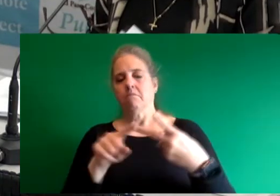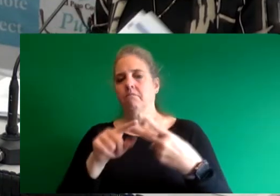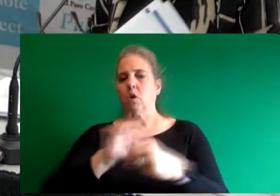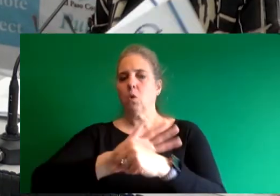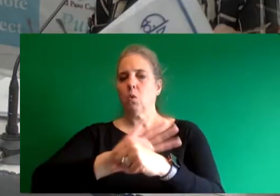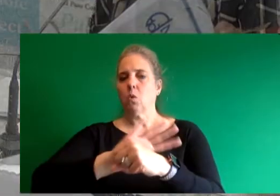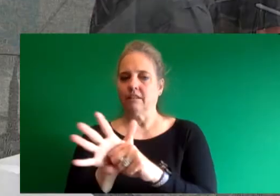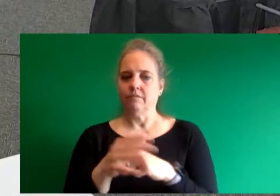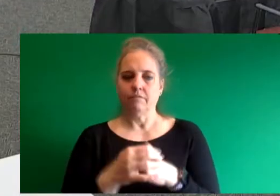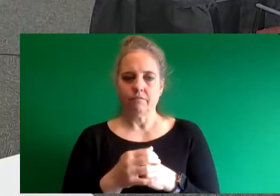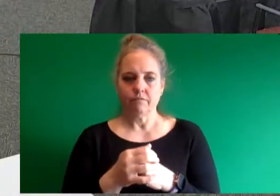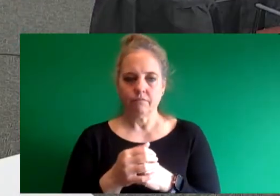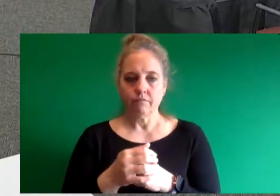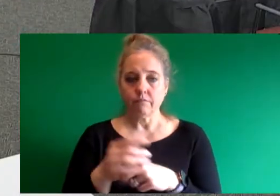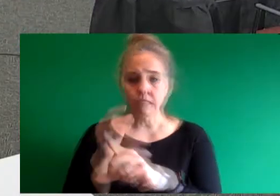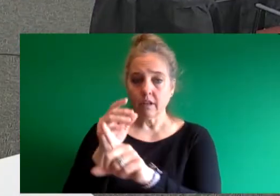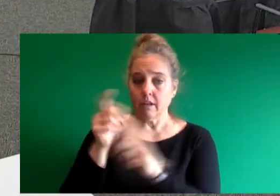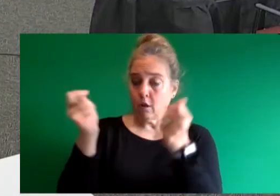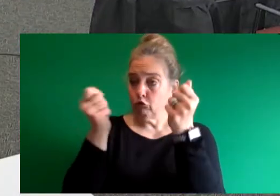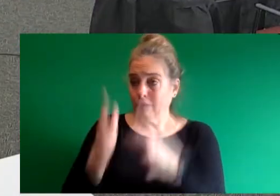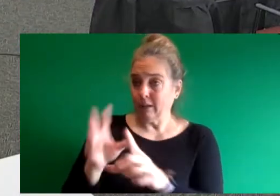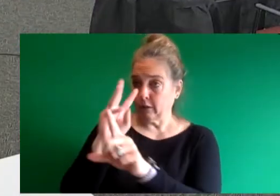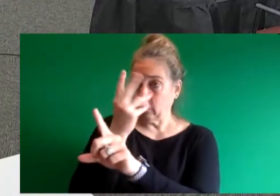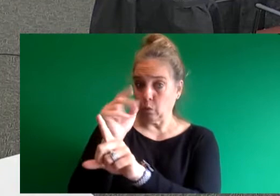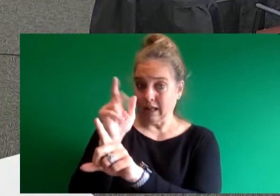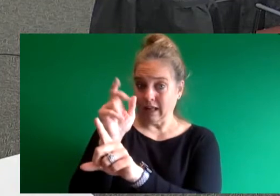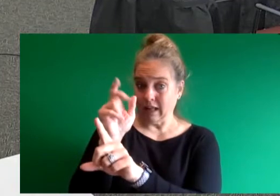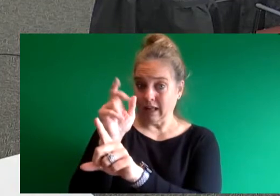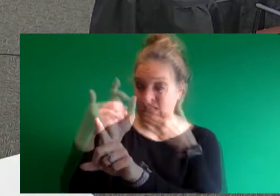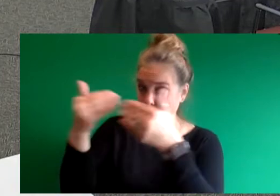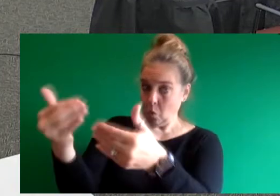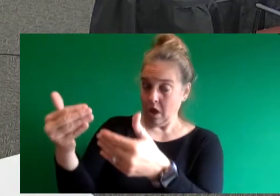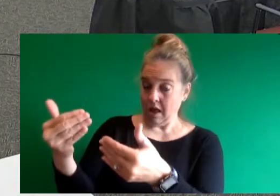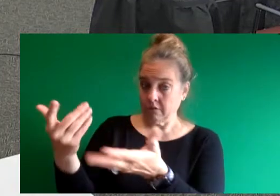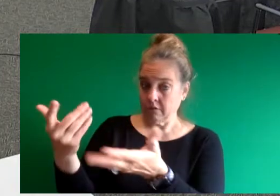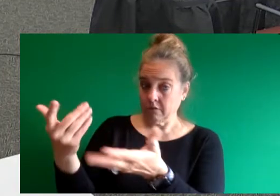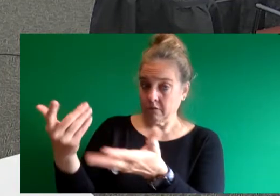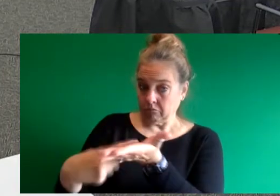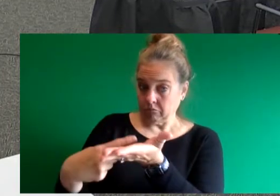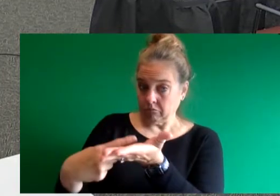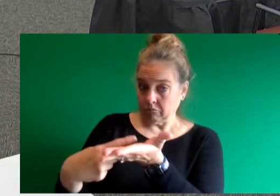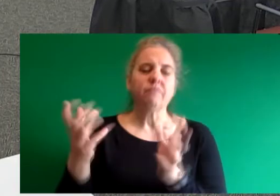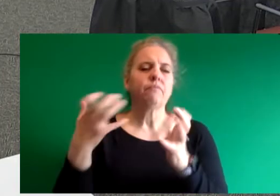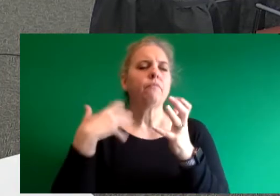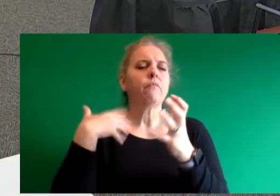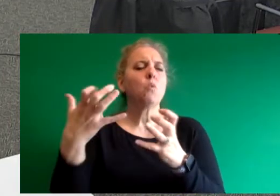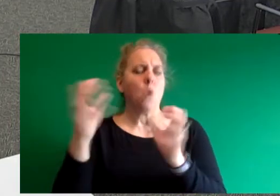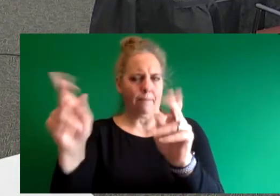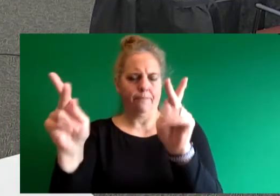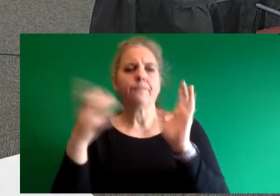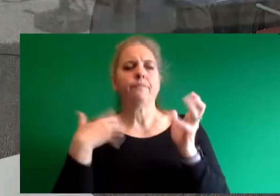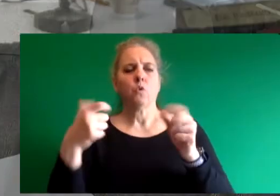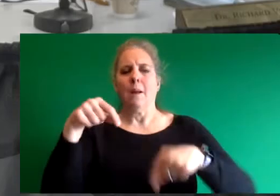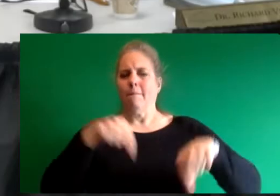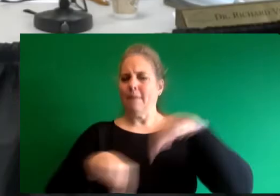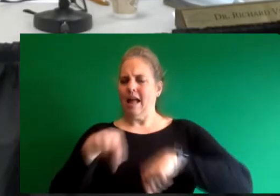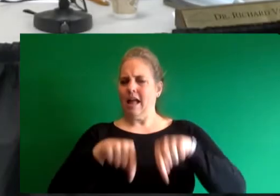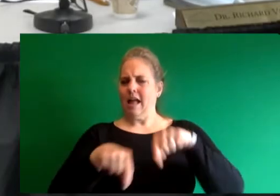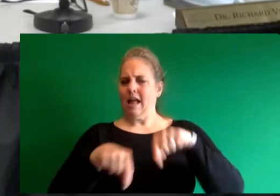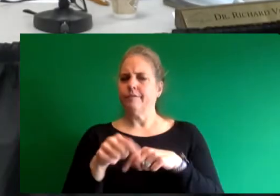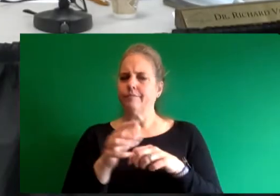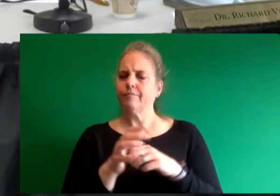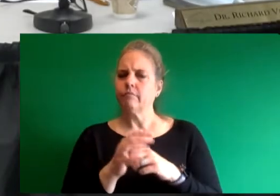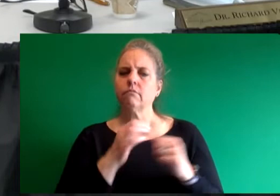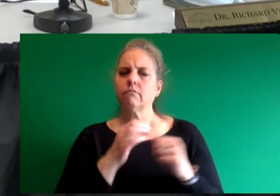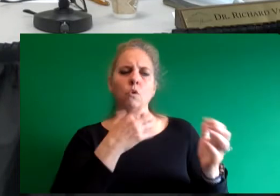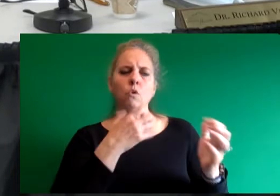one? Sure. I want to back up just a little bit and recognize an award that we